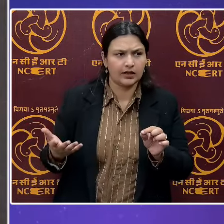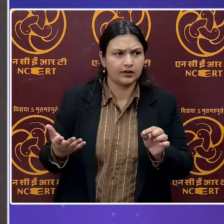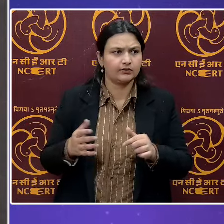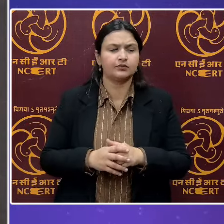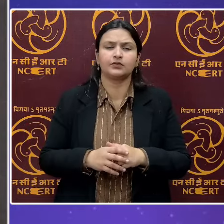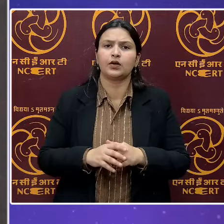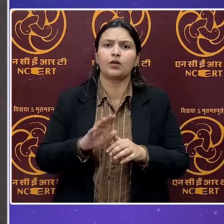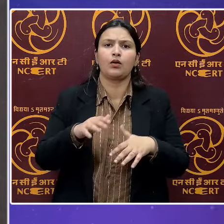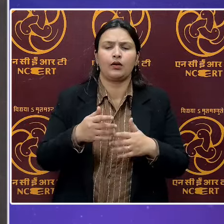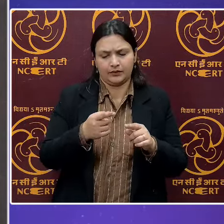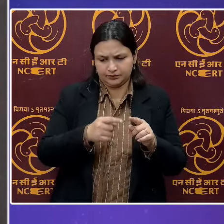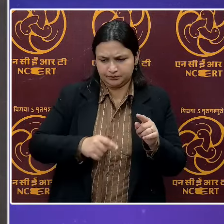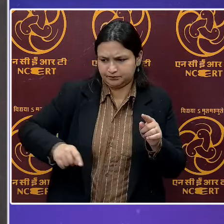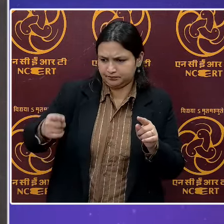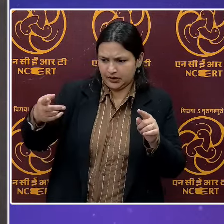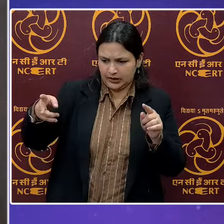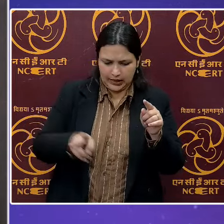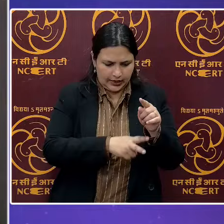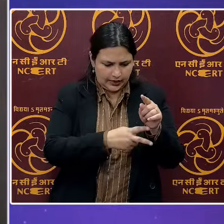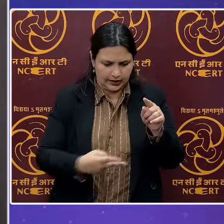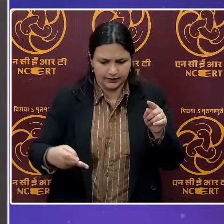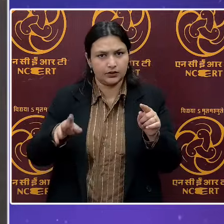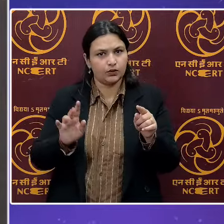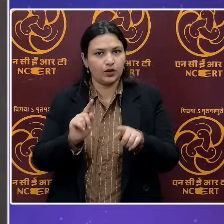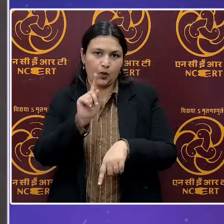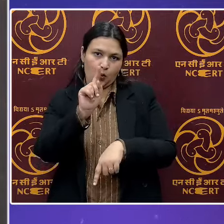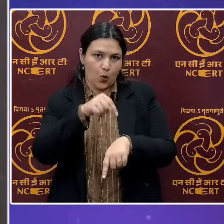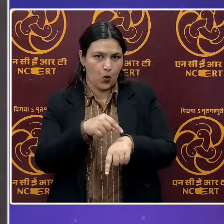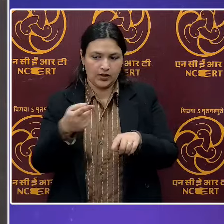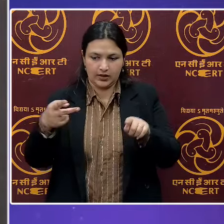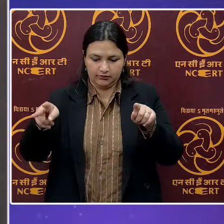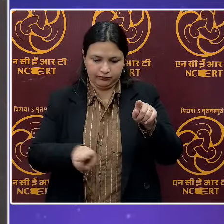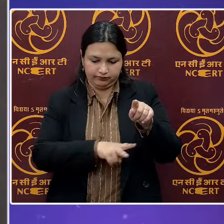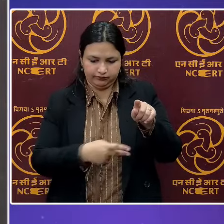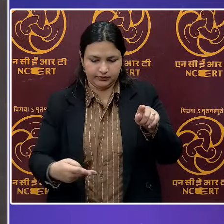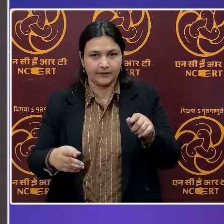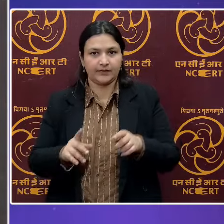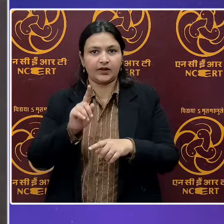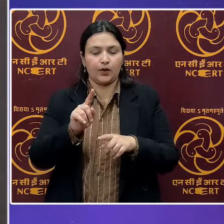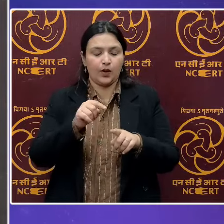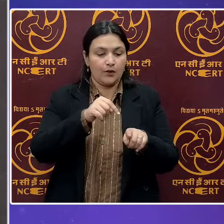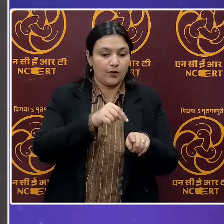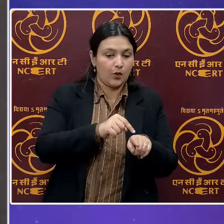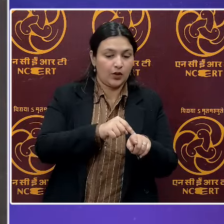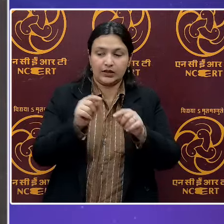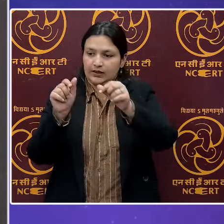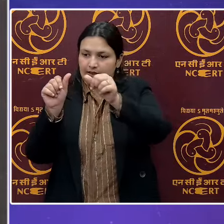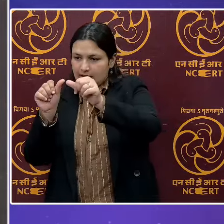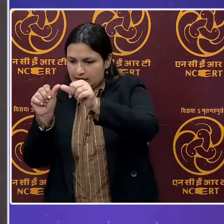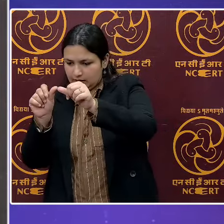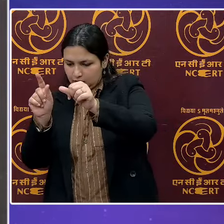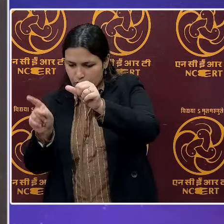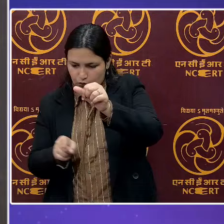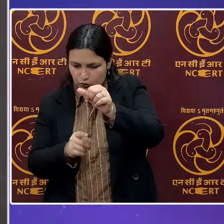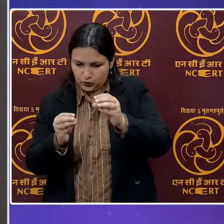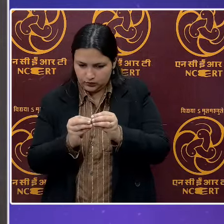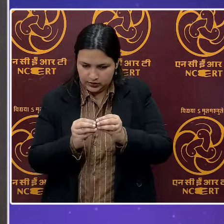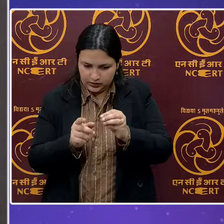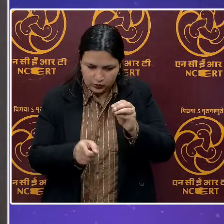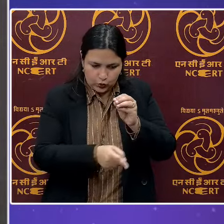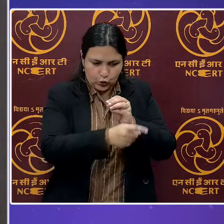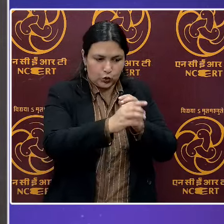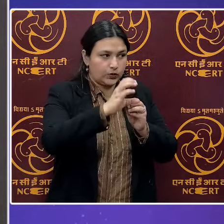position, comes back. So that is one time period. So time taken to go from A to B to C.